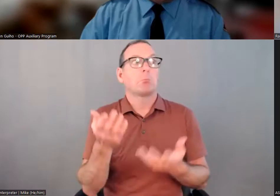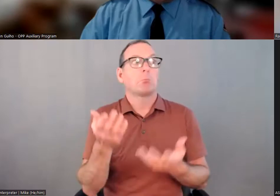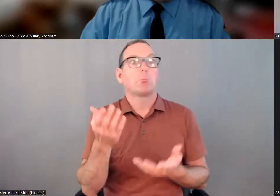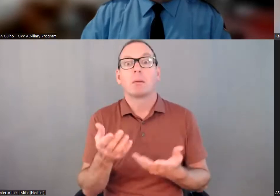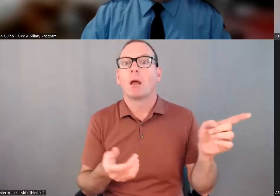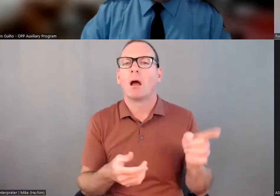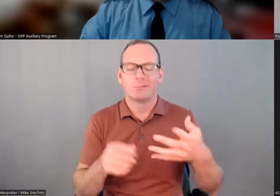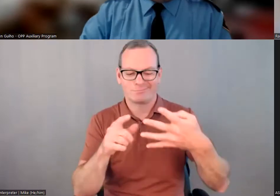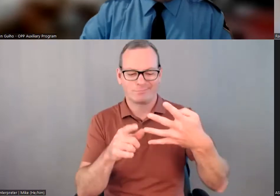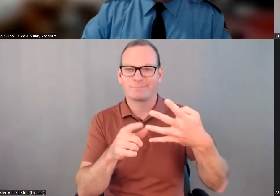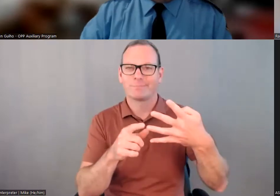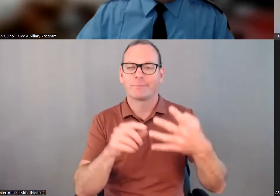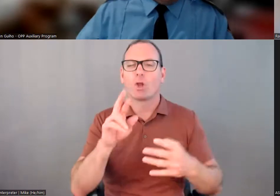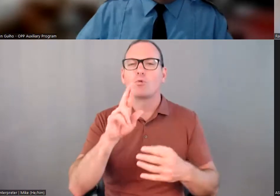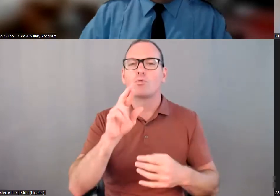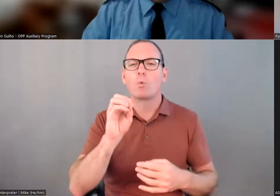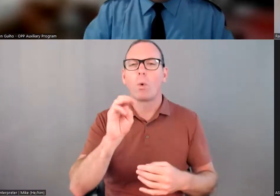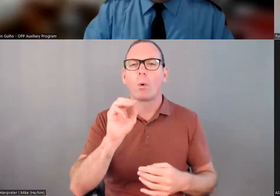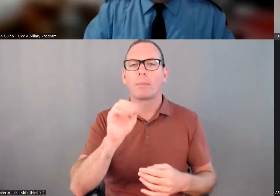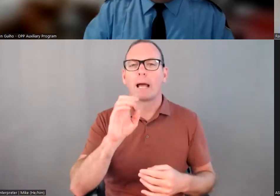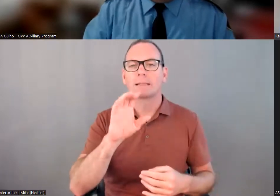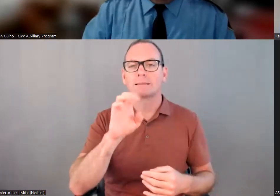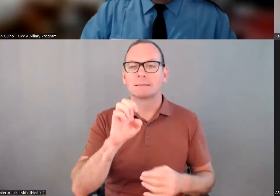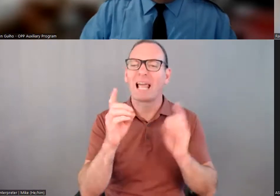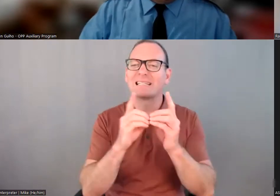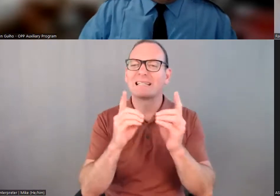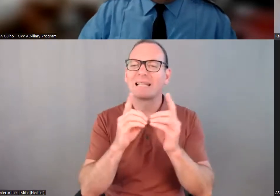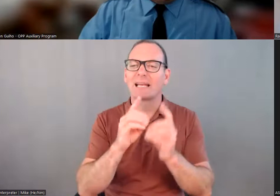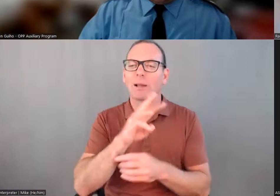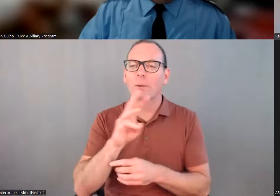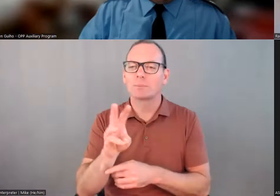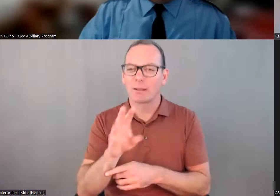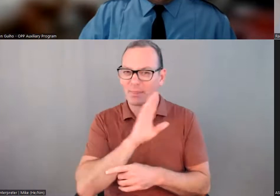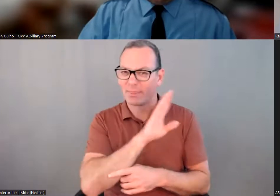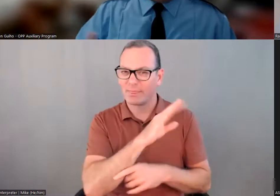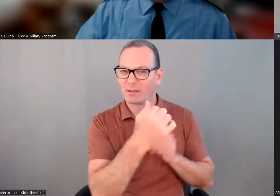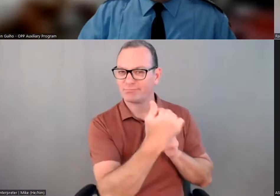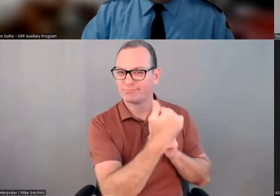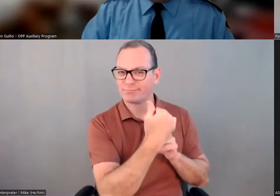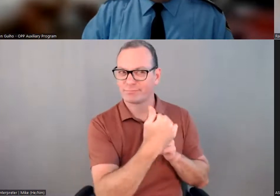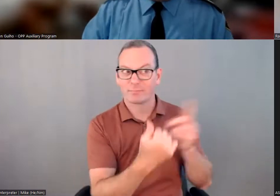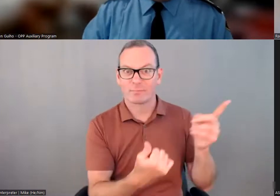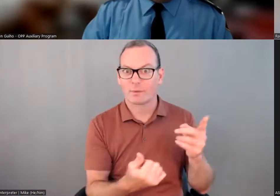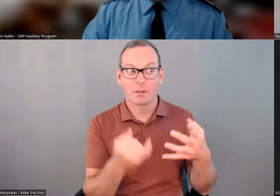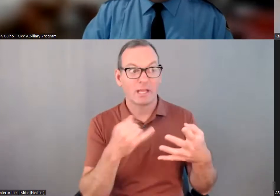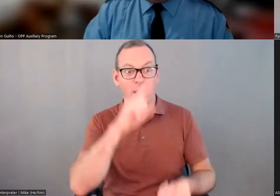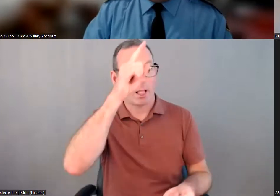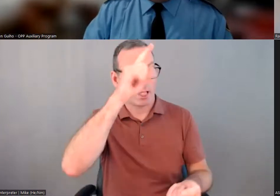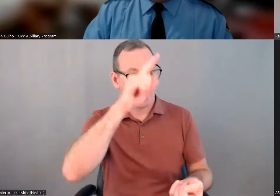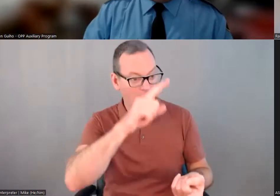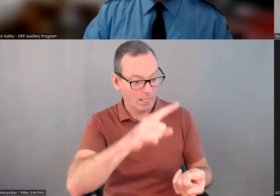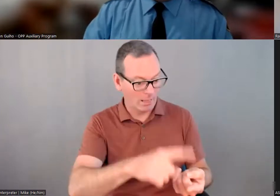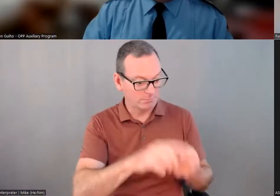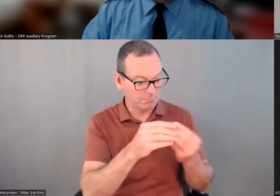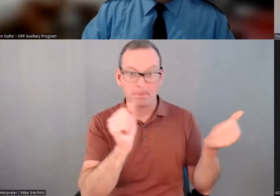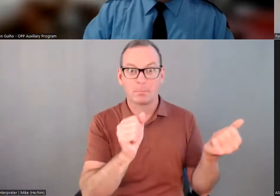change this presentation and talk about another type of scam. Because I see some of the chat comments, right? The education piece is spread the word, and spread the word,